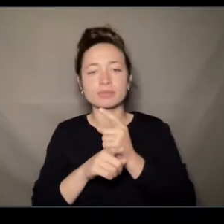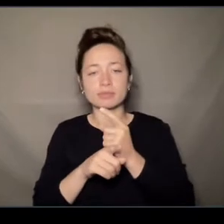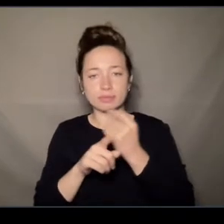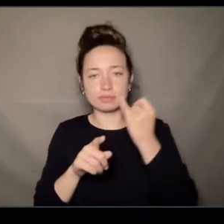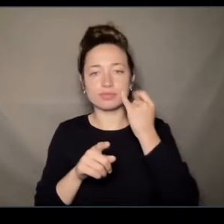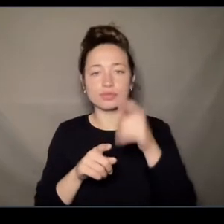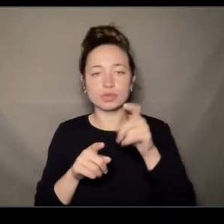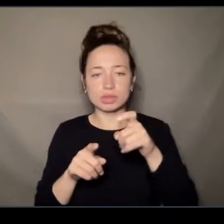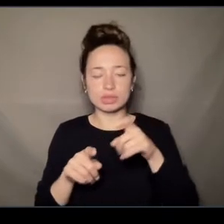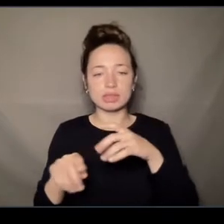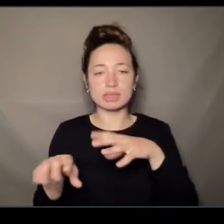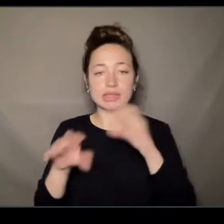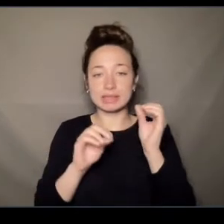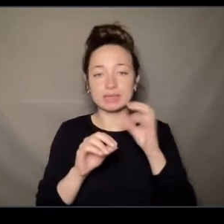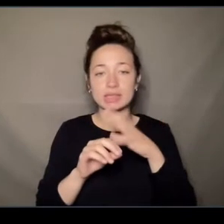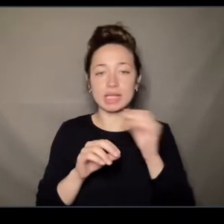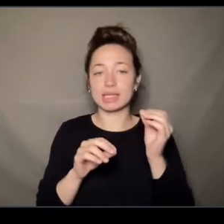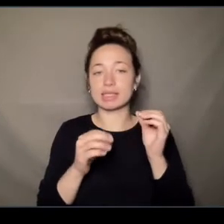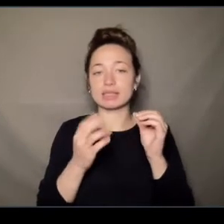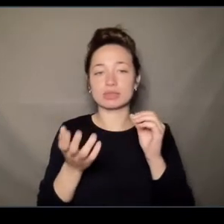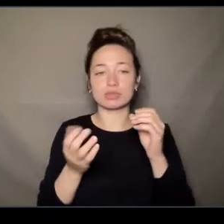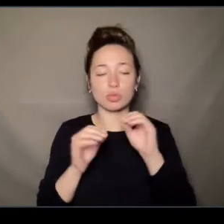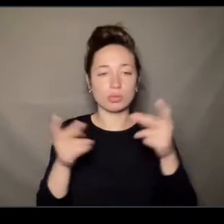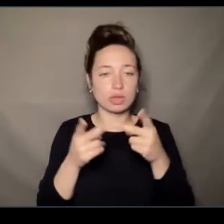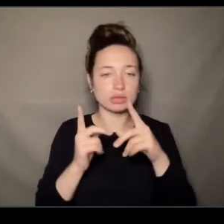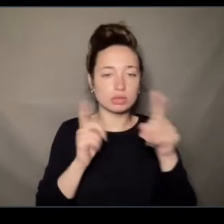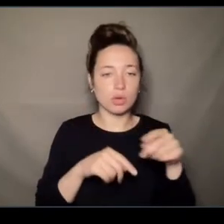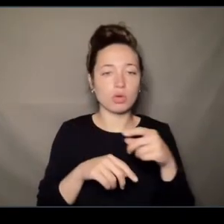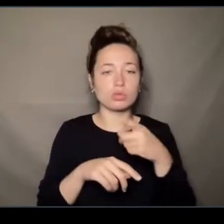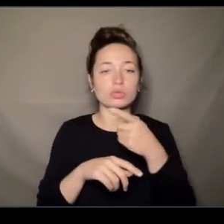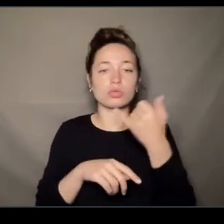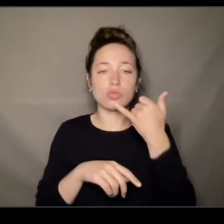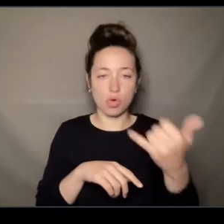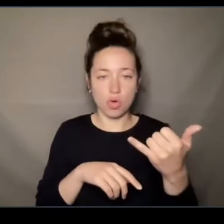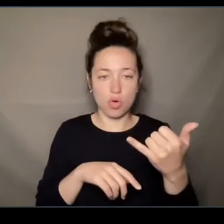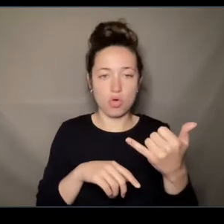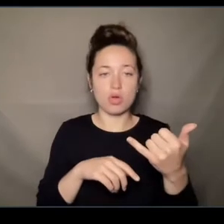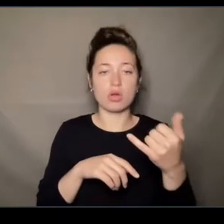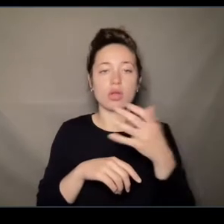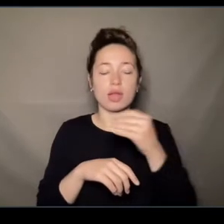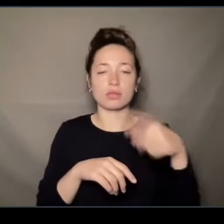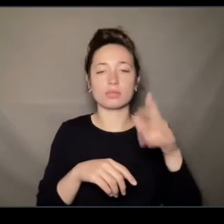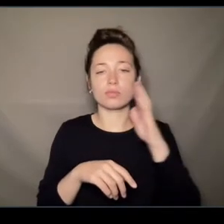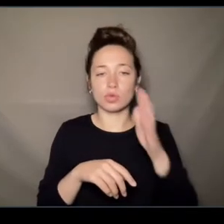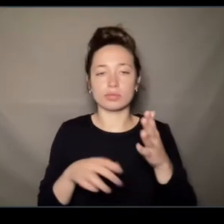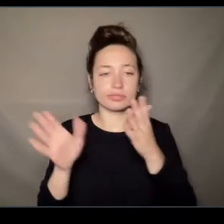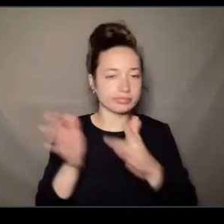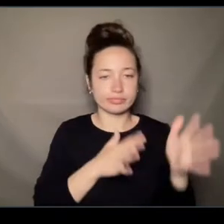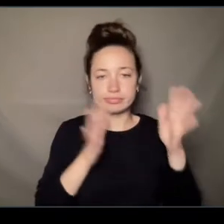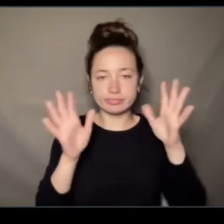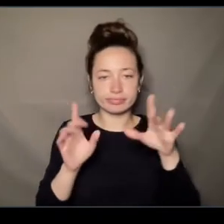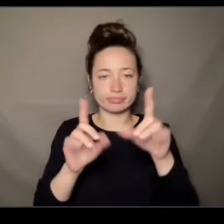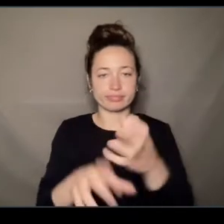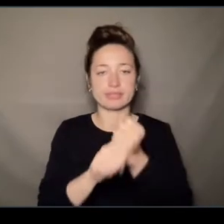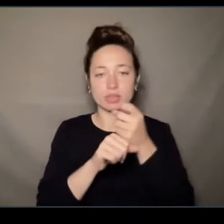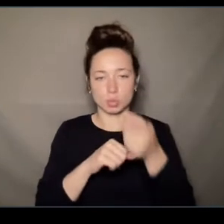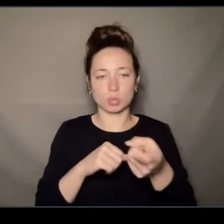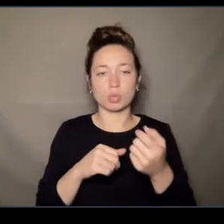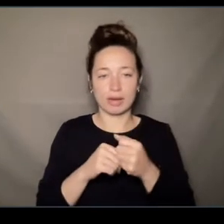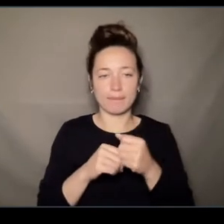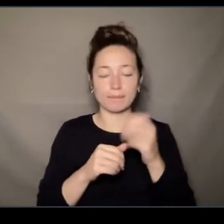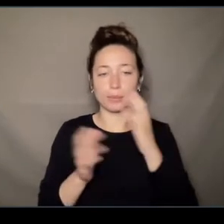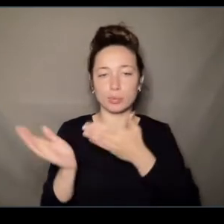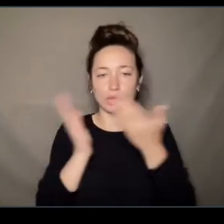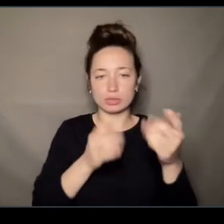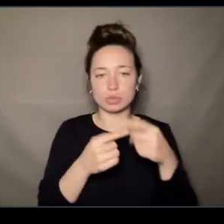Right. If you need to leave and you have no place else to go and you call that hotline, they will make arrangements to come and get you. And they